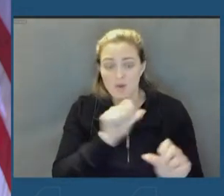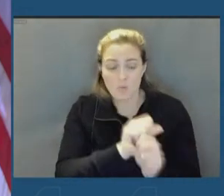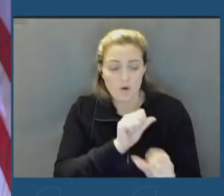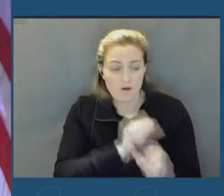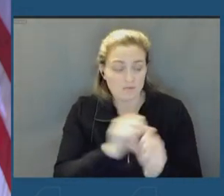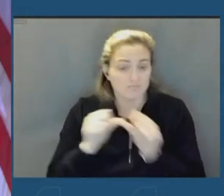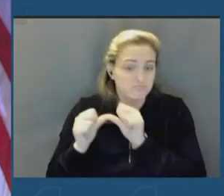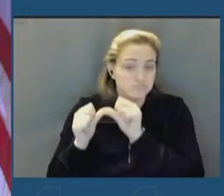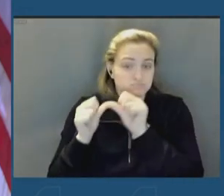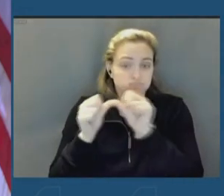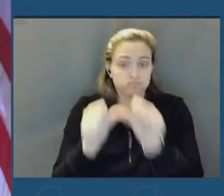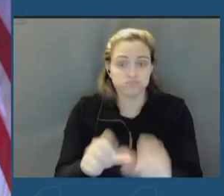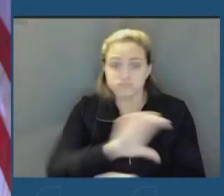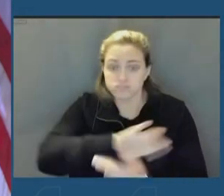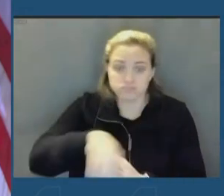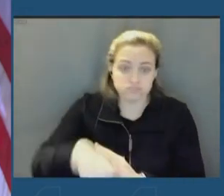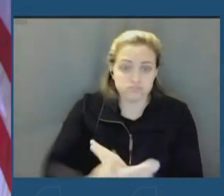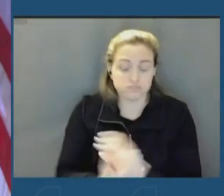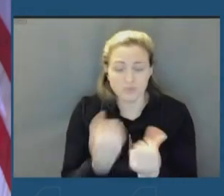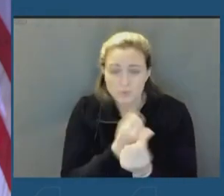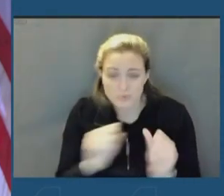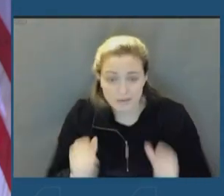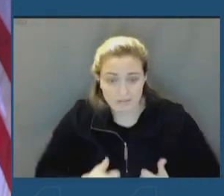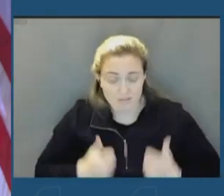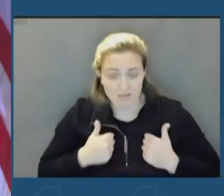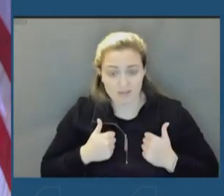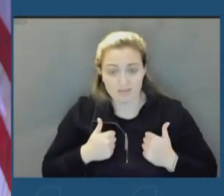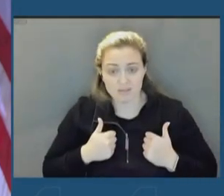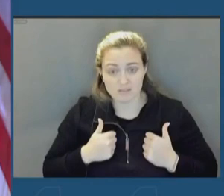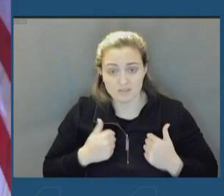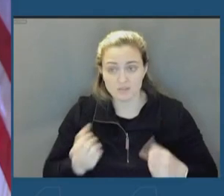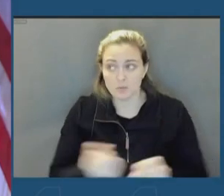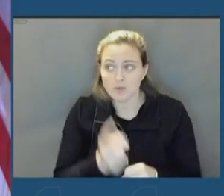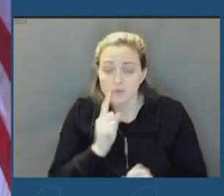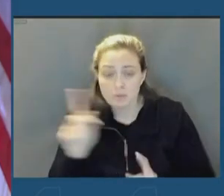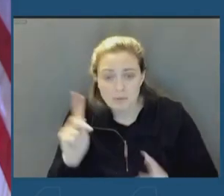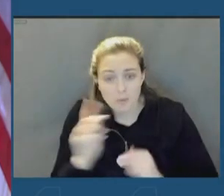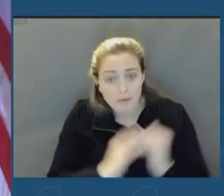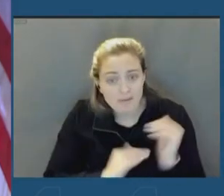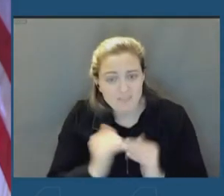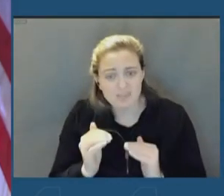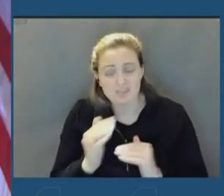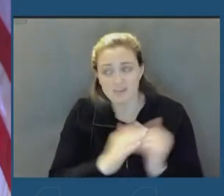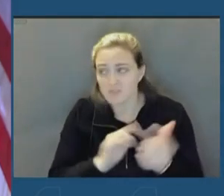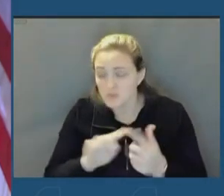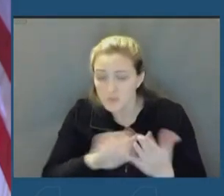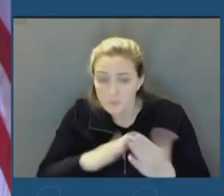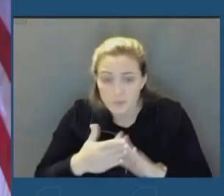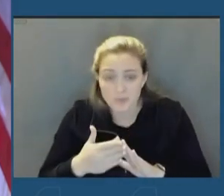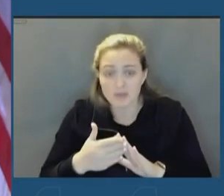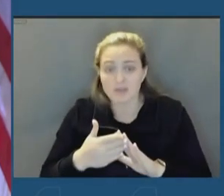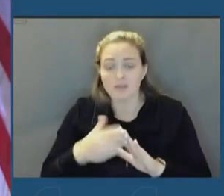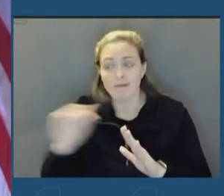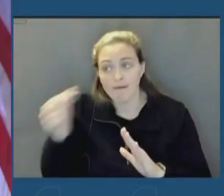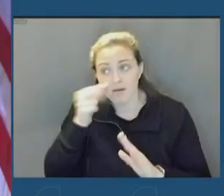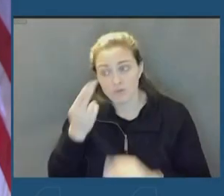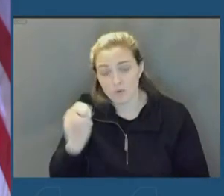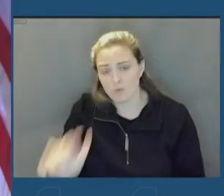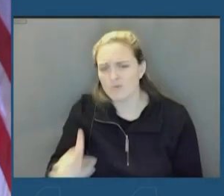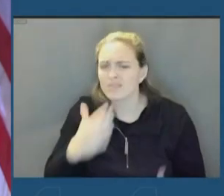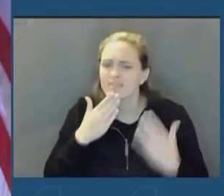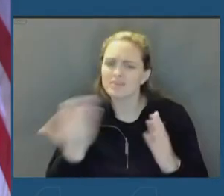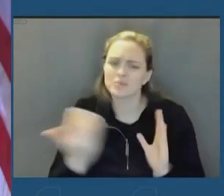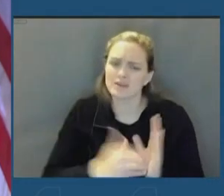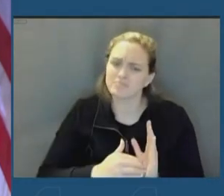the clock to save lives, to bring comfort to our community. And Governor Hochul, thank you